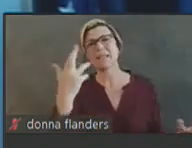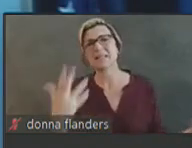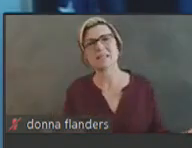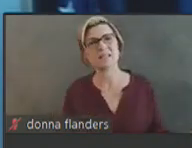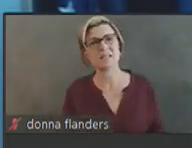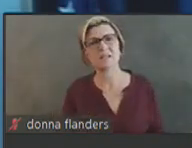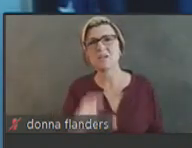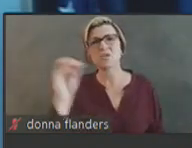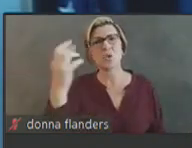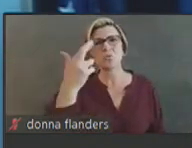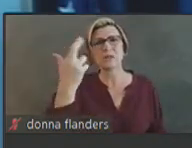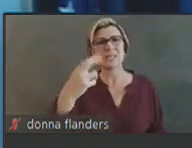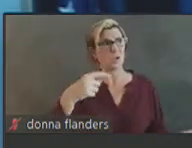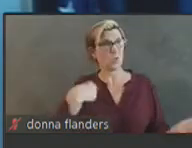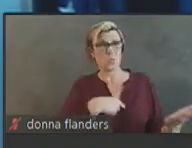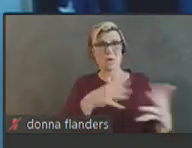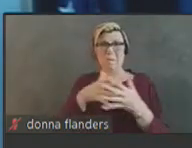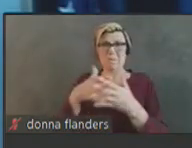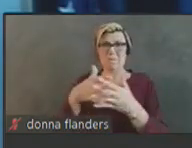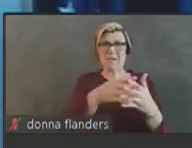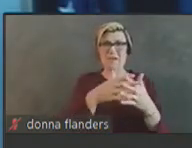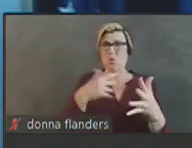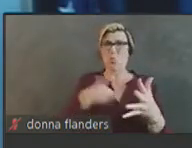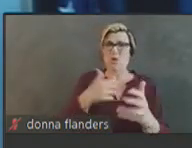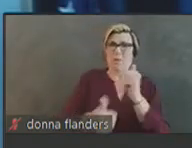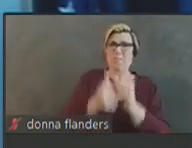nation in the world.